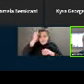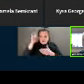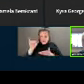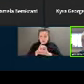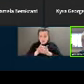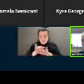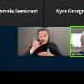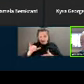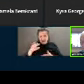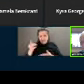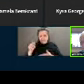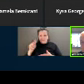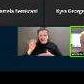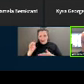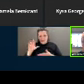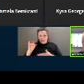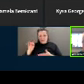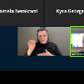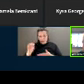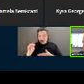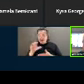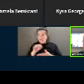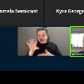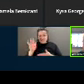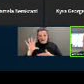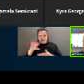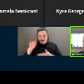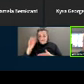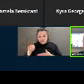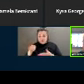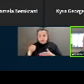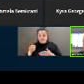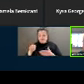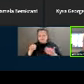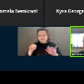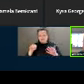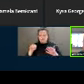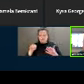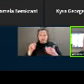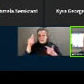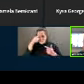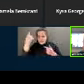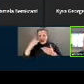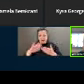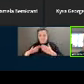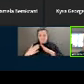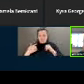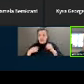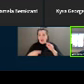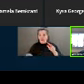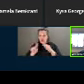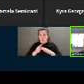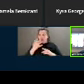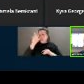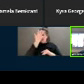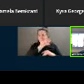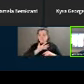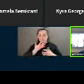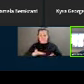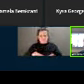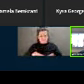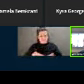hate crime in a 95% majority Black community, it's important for me